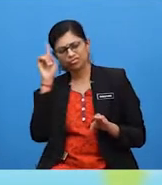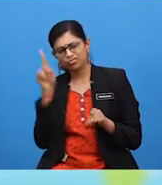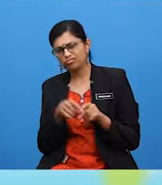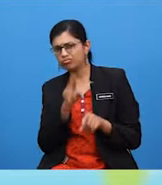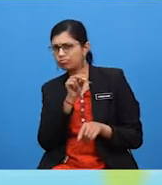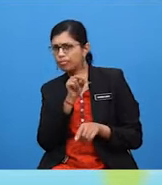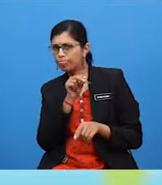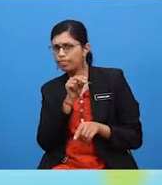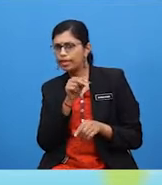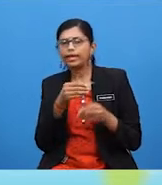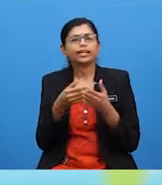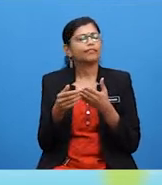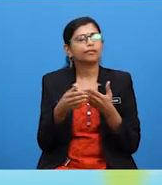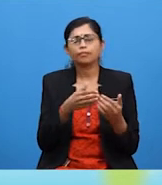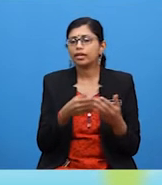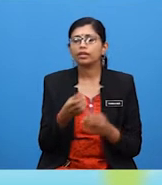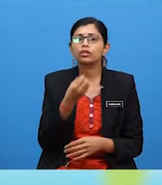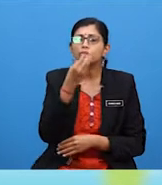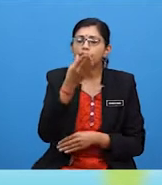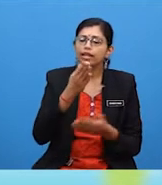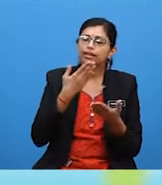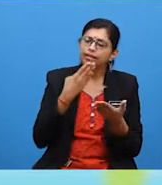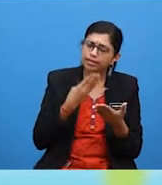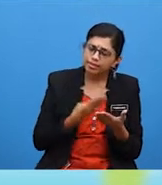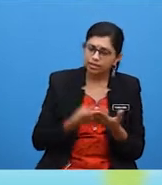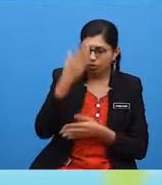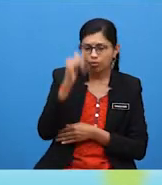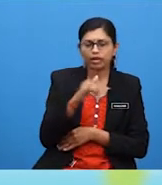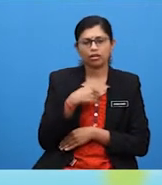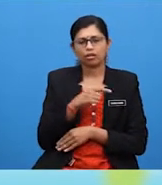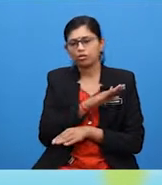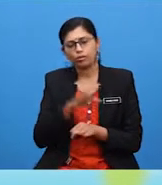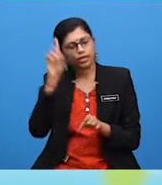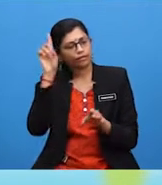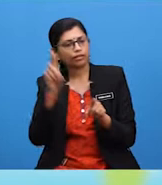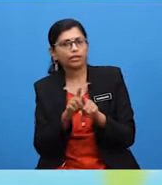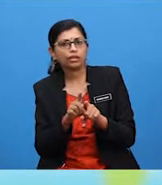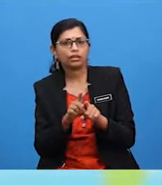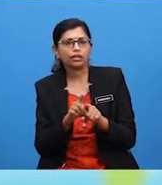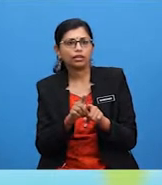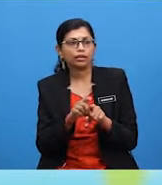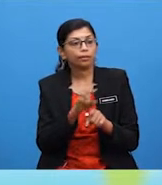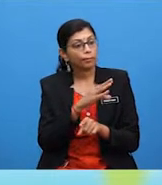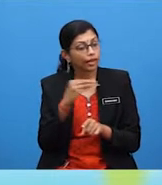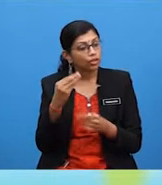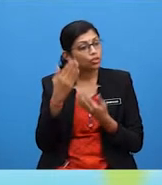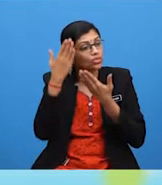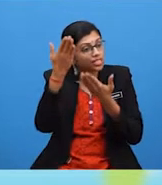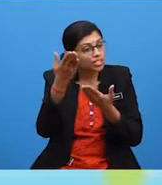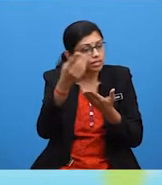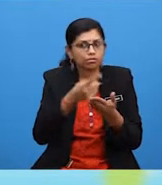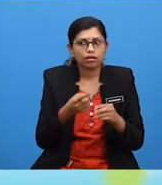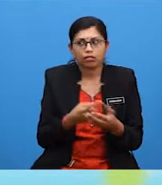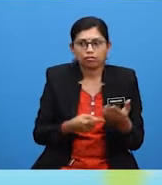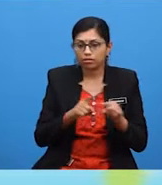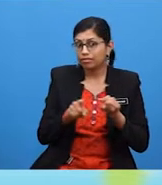with, politely say why you don't agree and suggest something